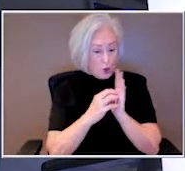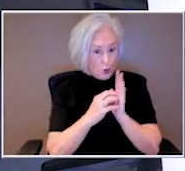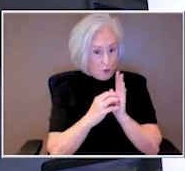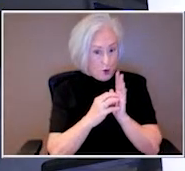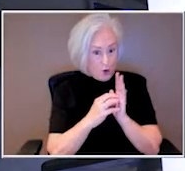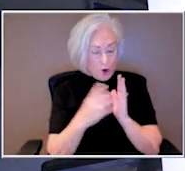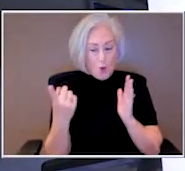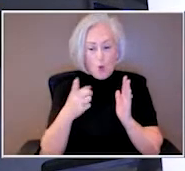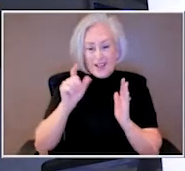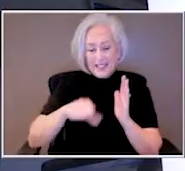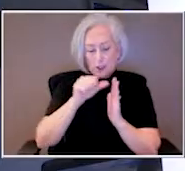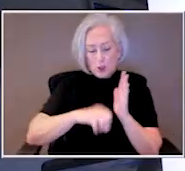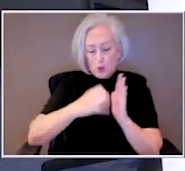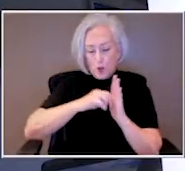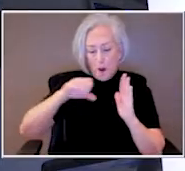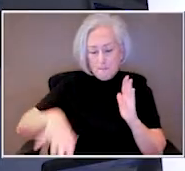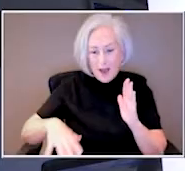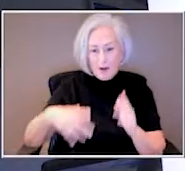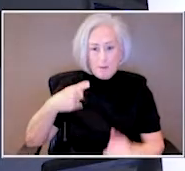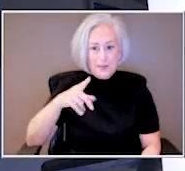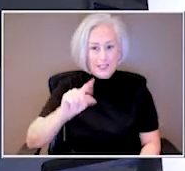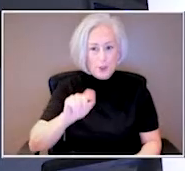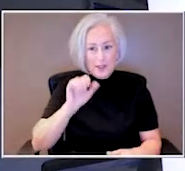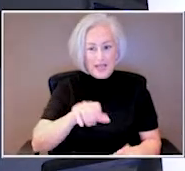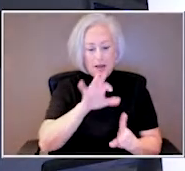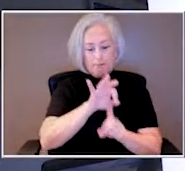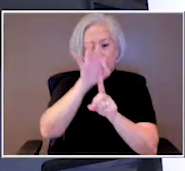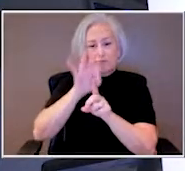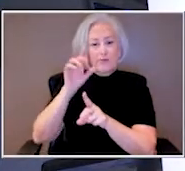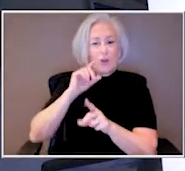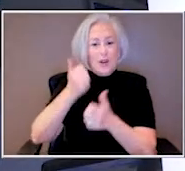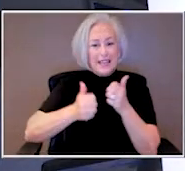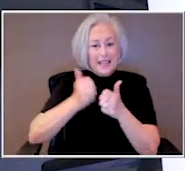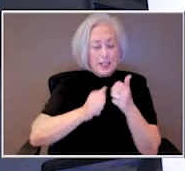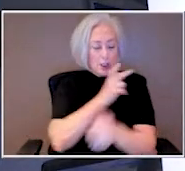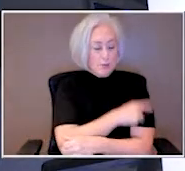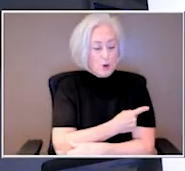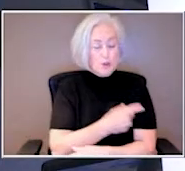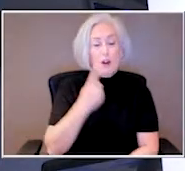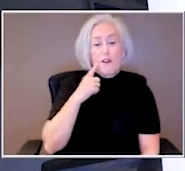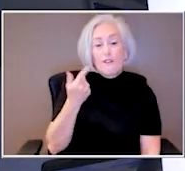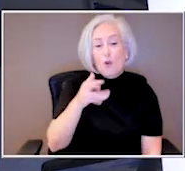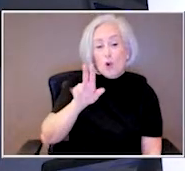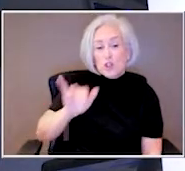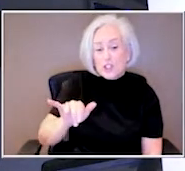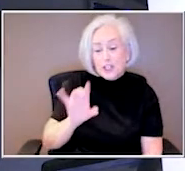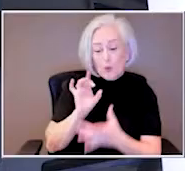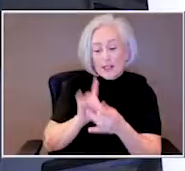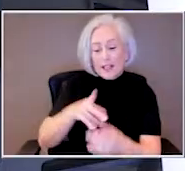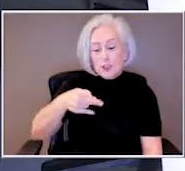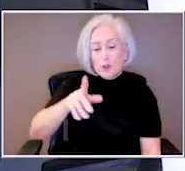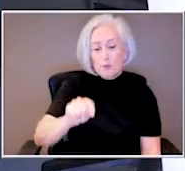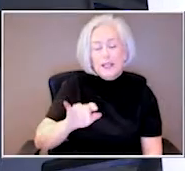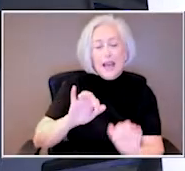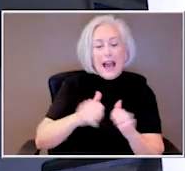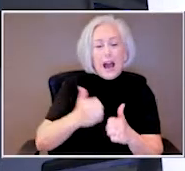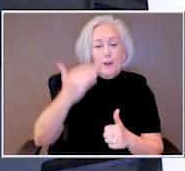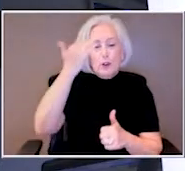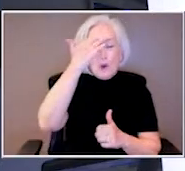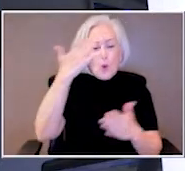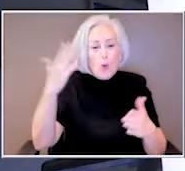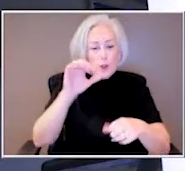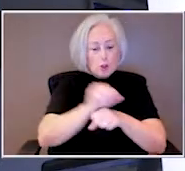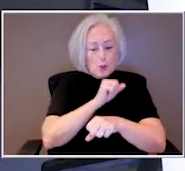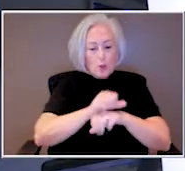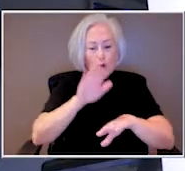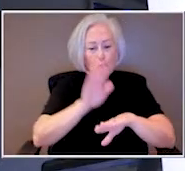in physical therapy could be pretty unique for every person. For Ginny, on the physical therapy side, how do you know what to work on to return